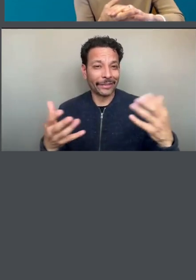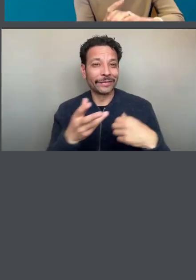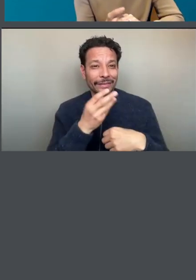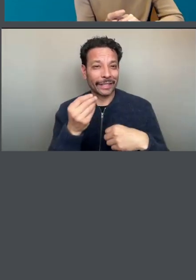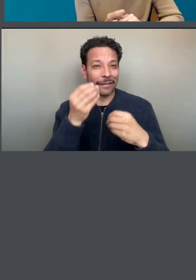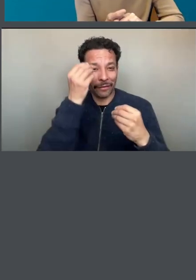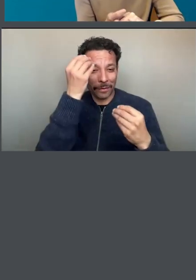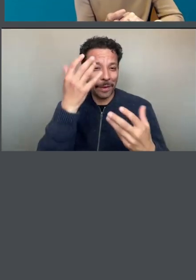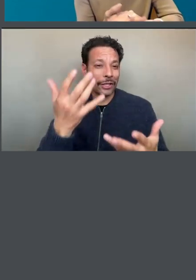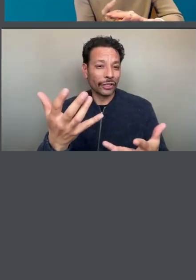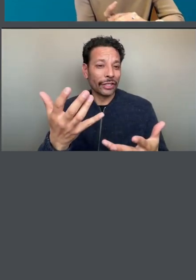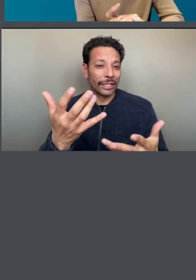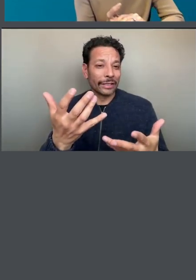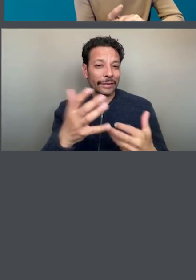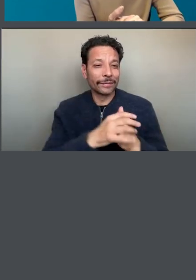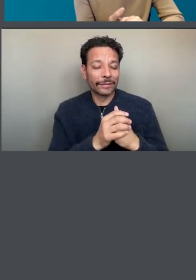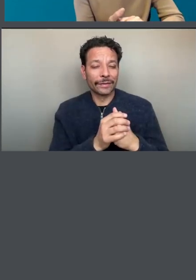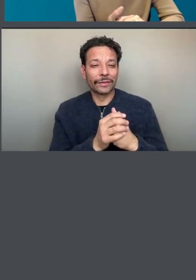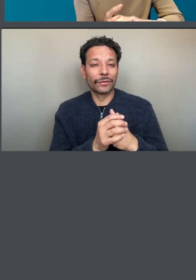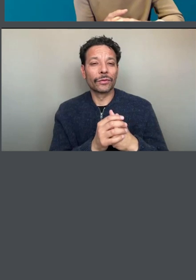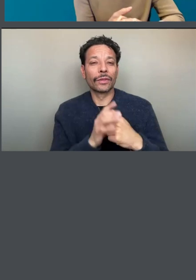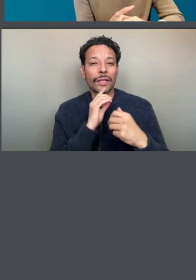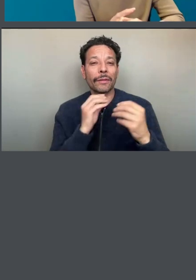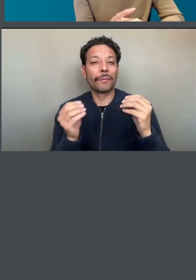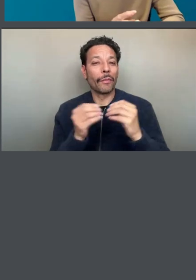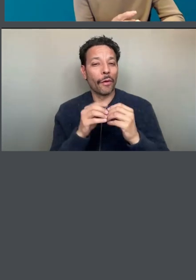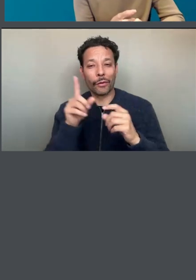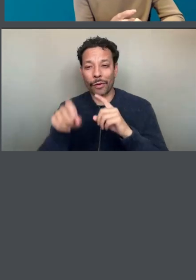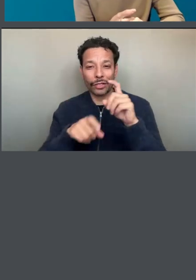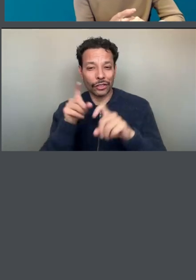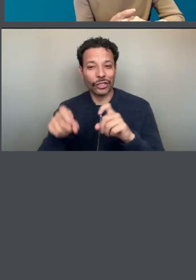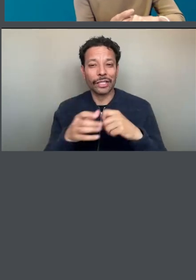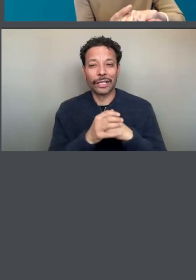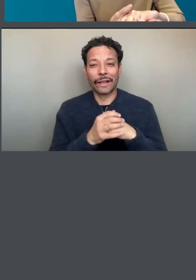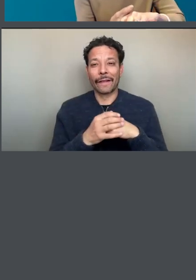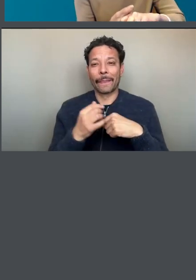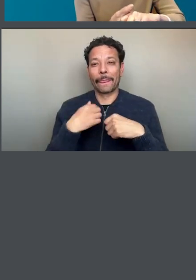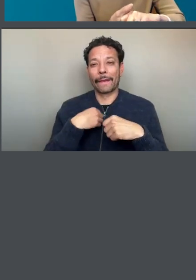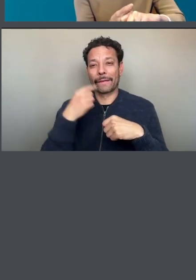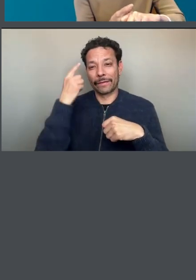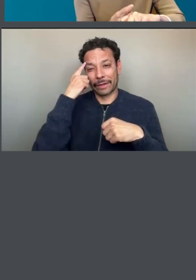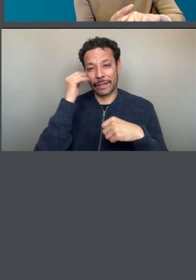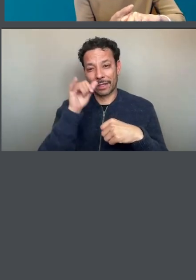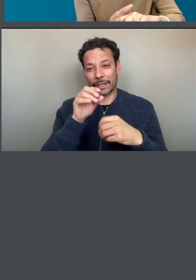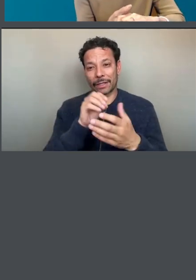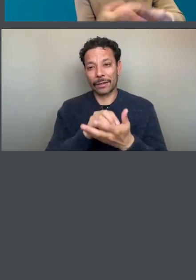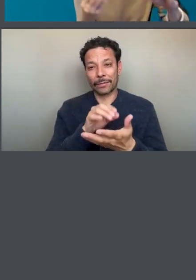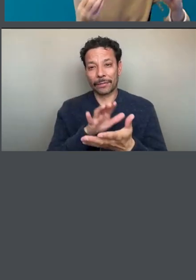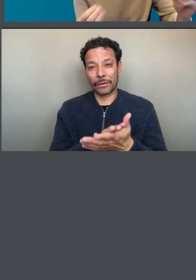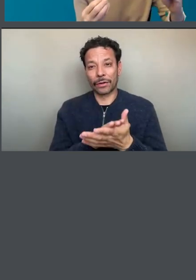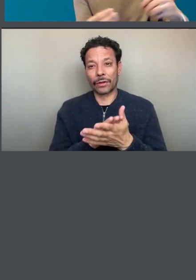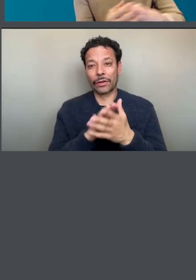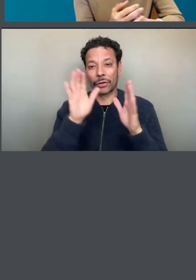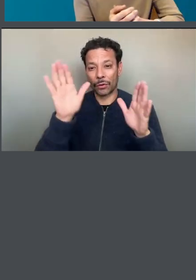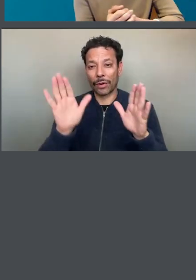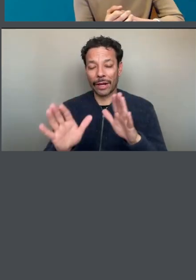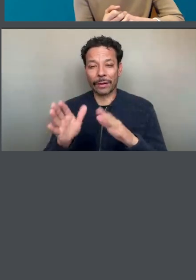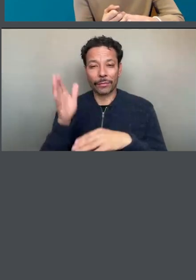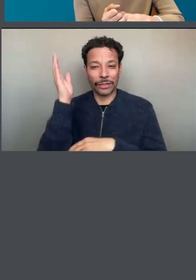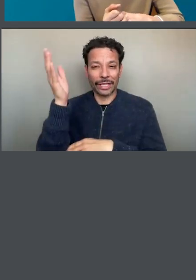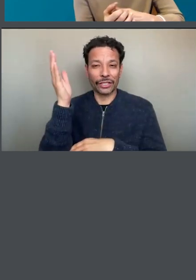the information has generated more questions, which is, I think, the mark of a great presentation